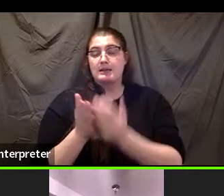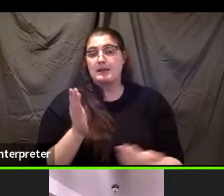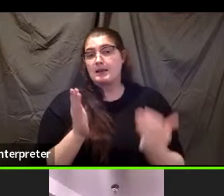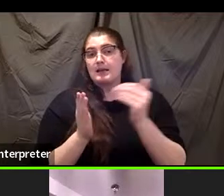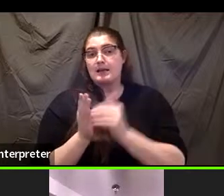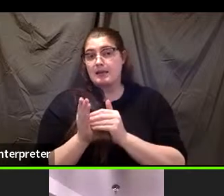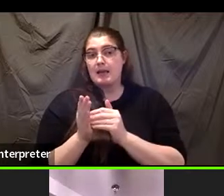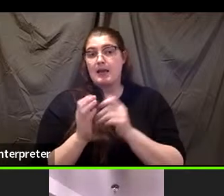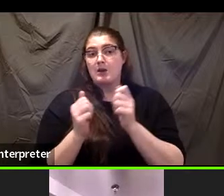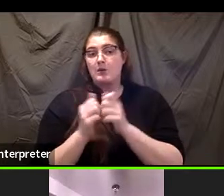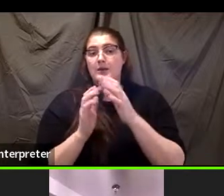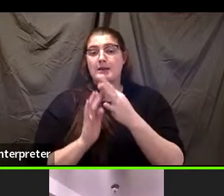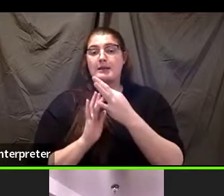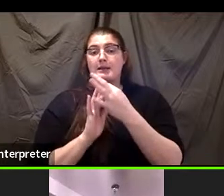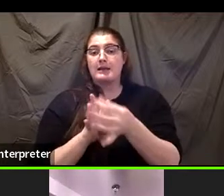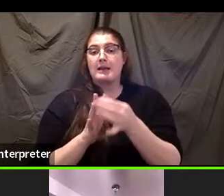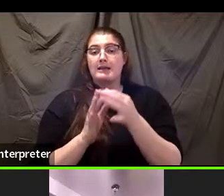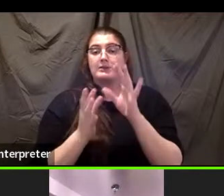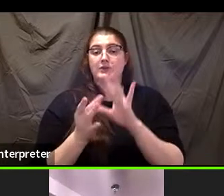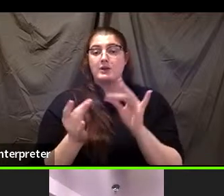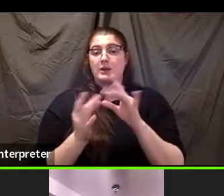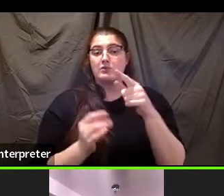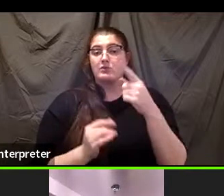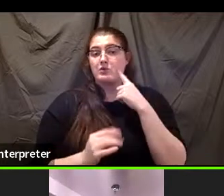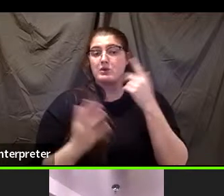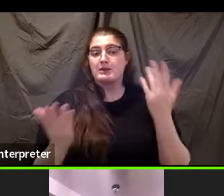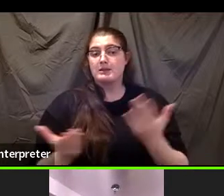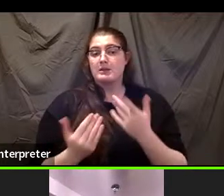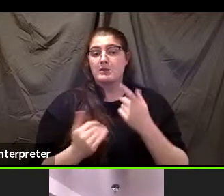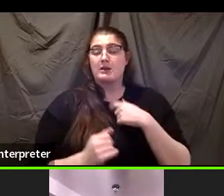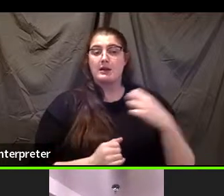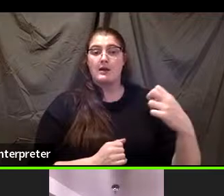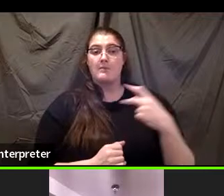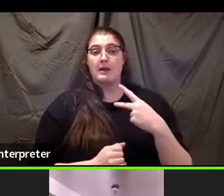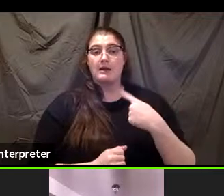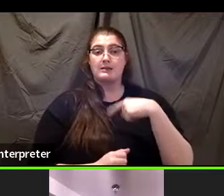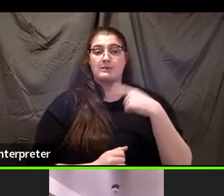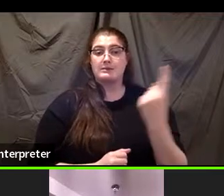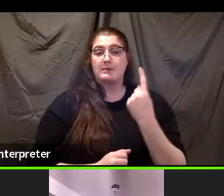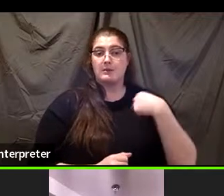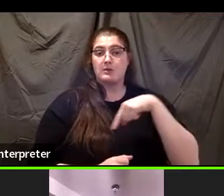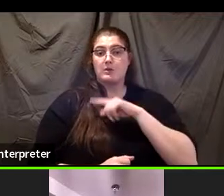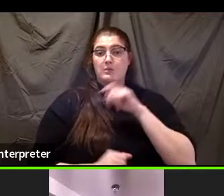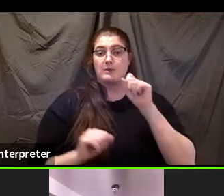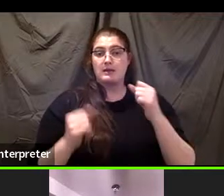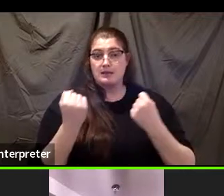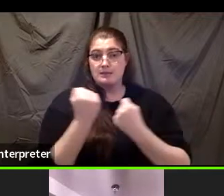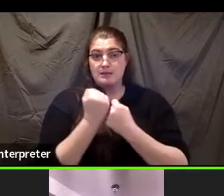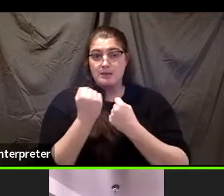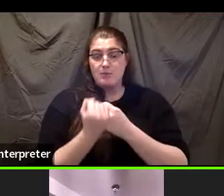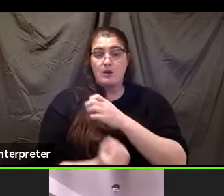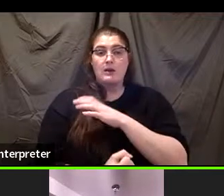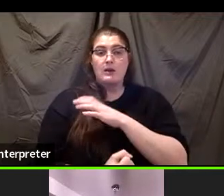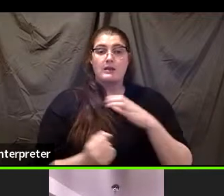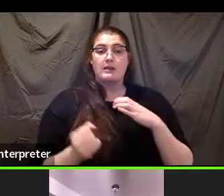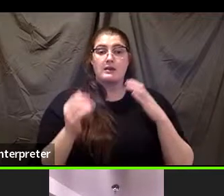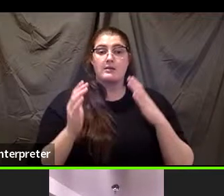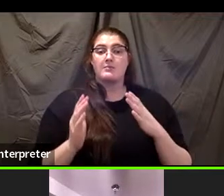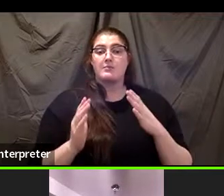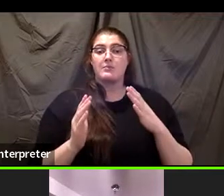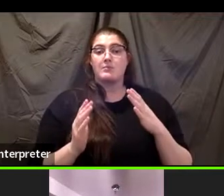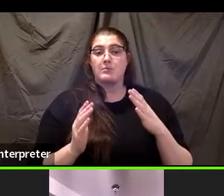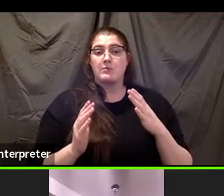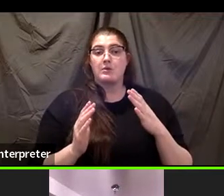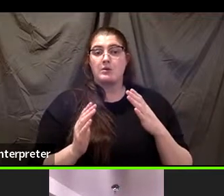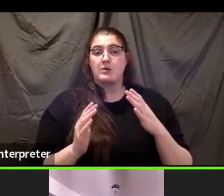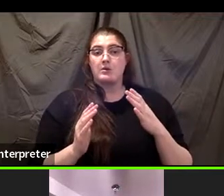guidance of the comments that you've heard here and come back with something that we can support. The commission has misappropriated